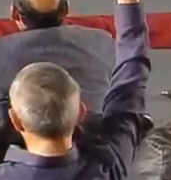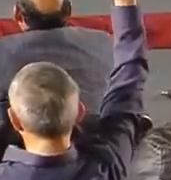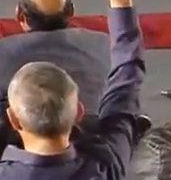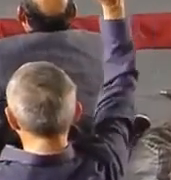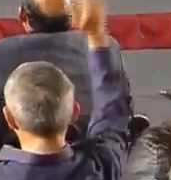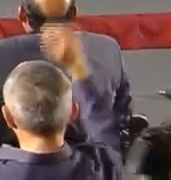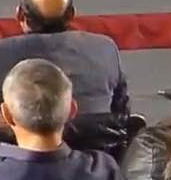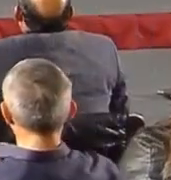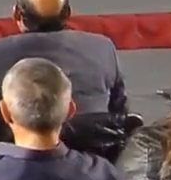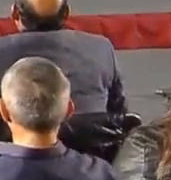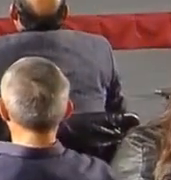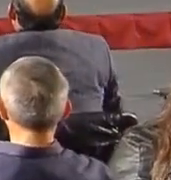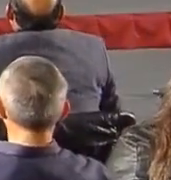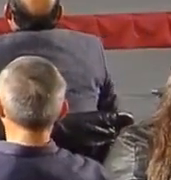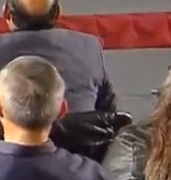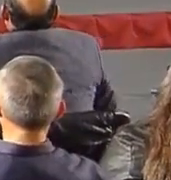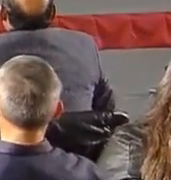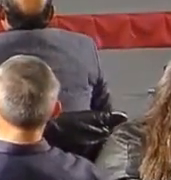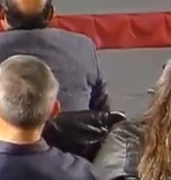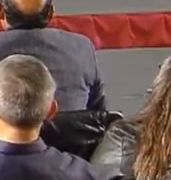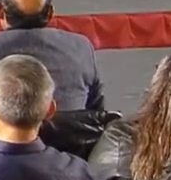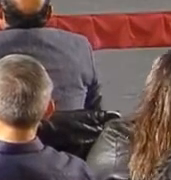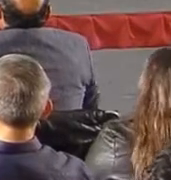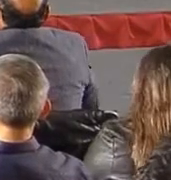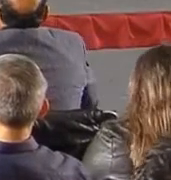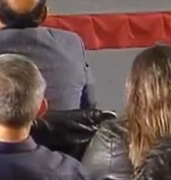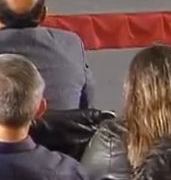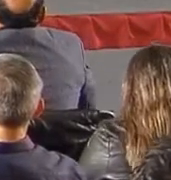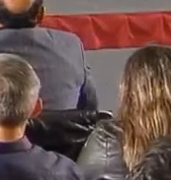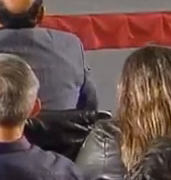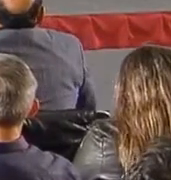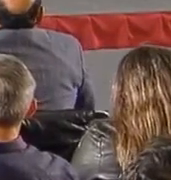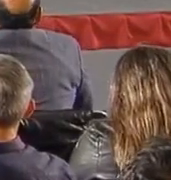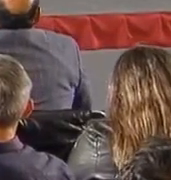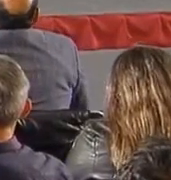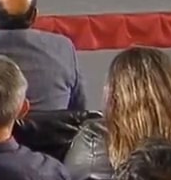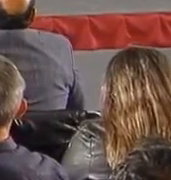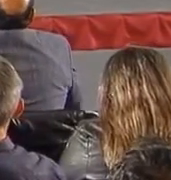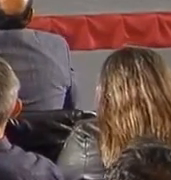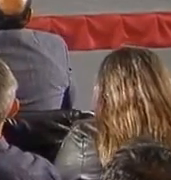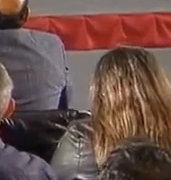That's a complaint department. So a reflection regarding that matter.